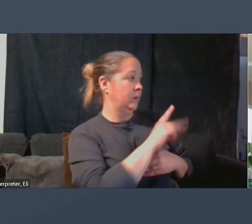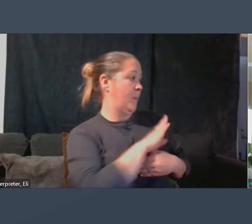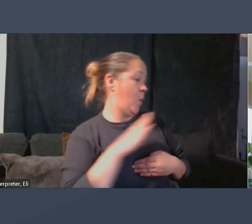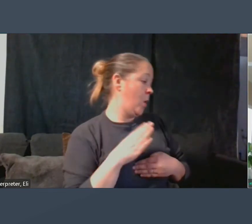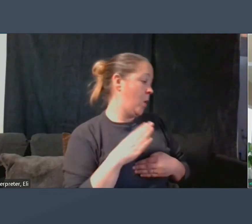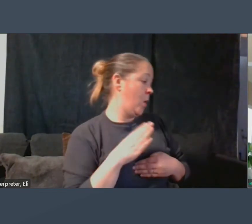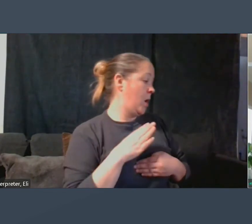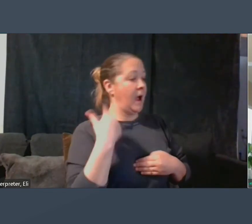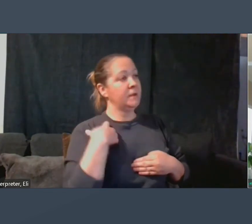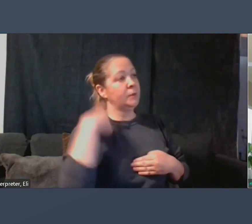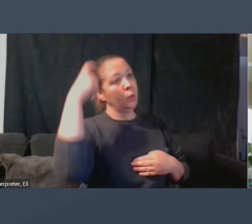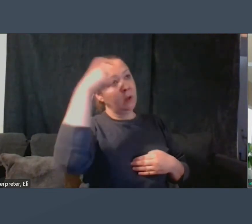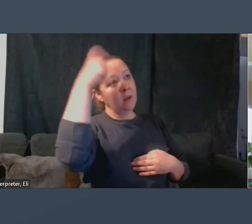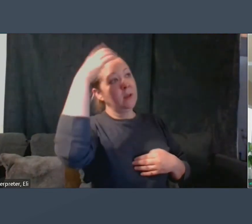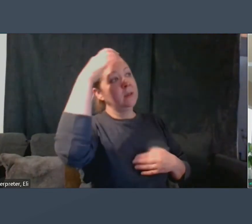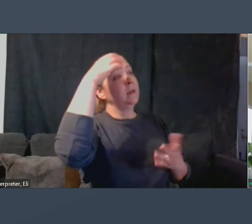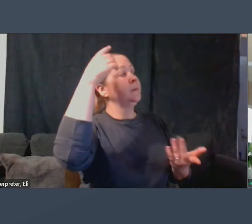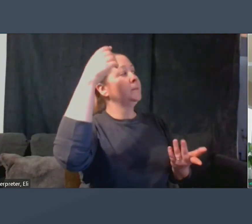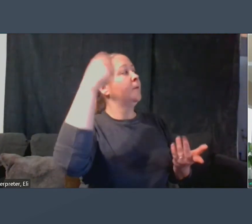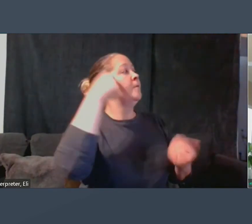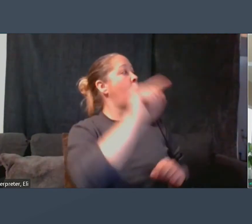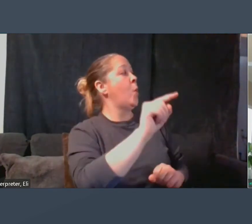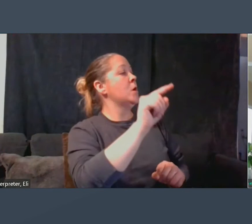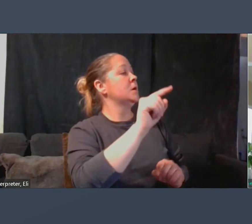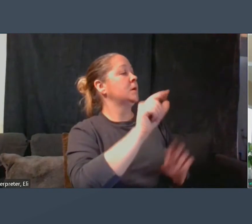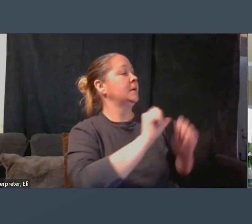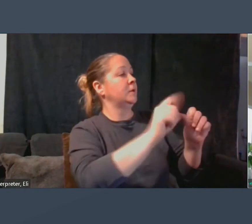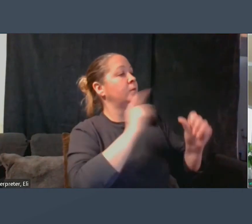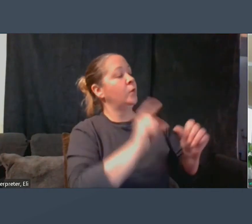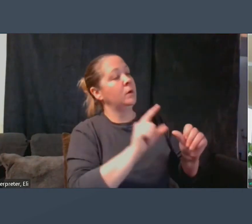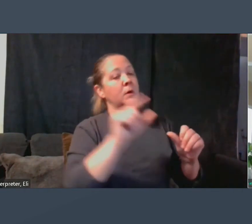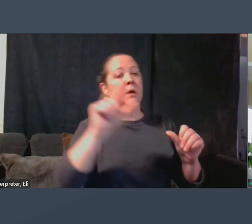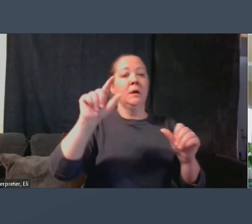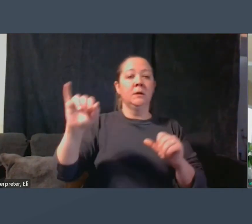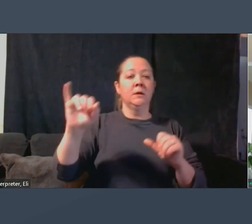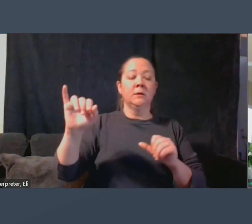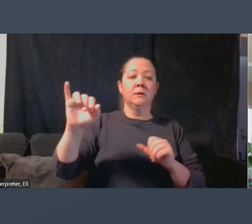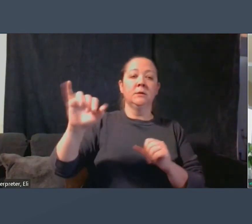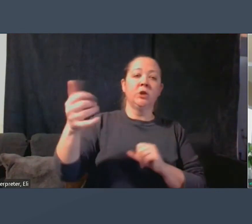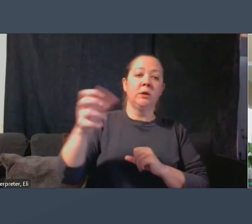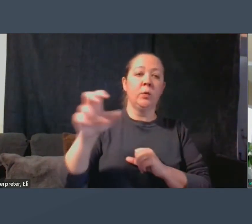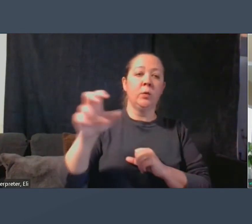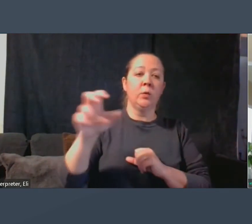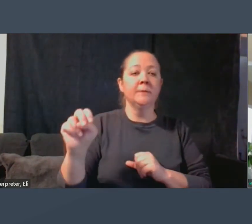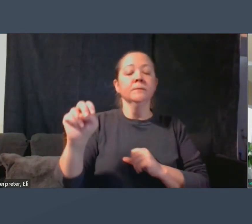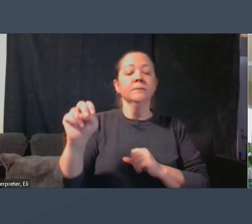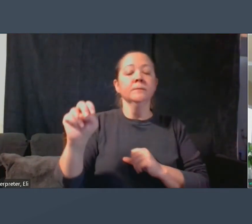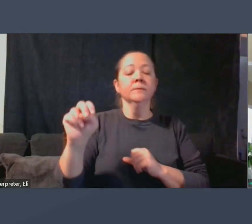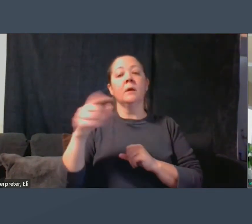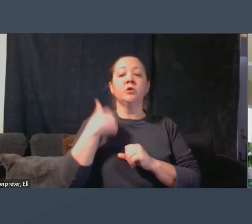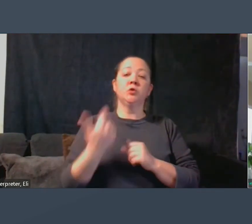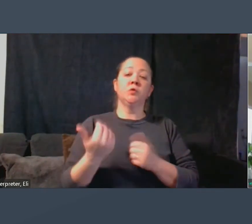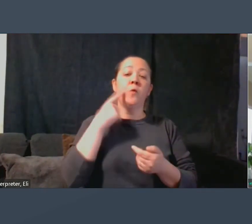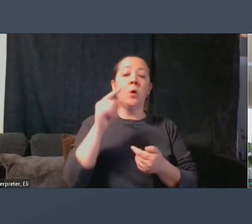to continue this to January to allow both parties to have the space to meet and talk